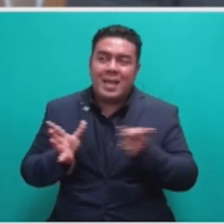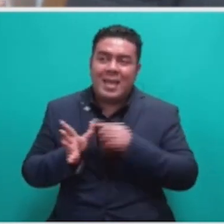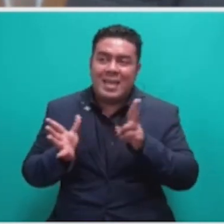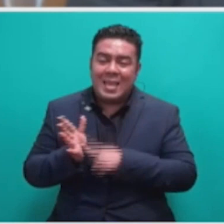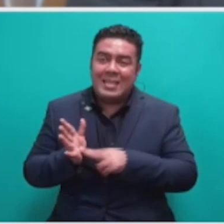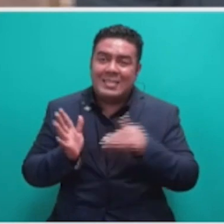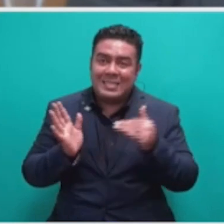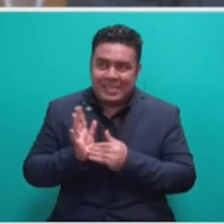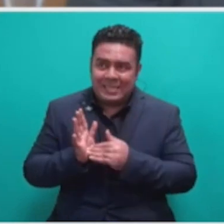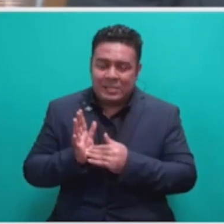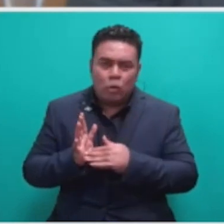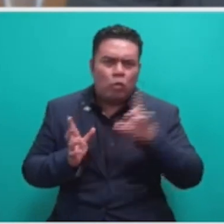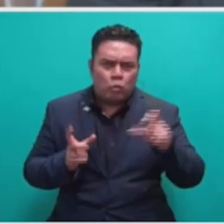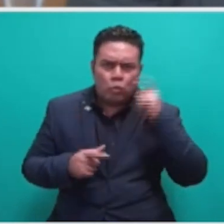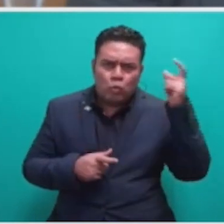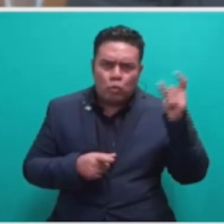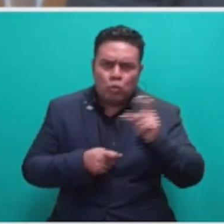economists, and because it's going to create